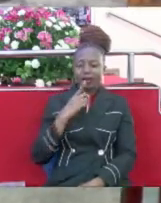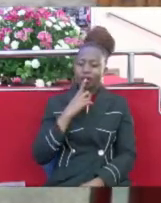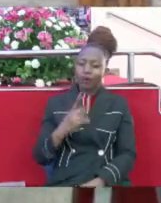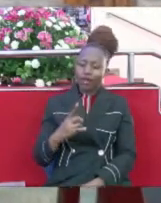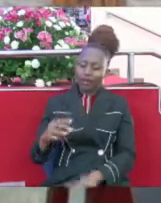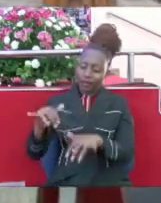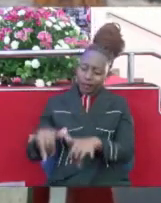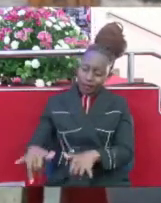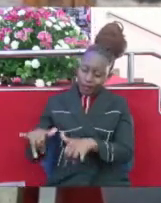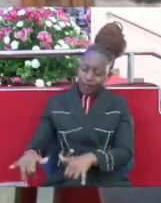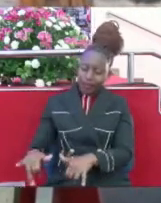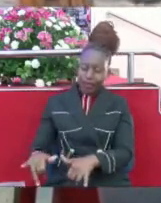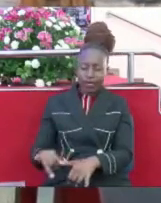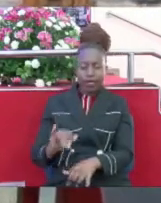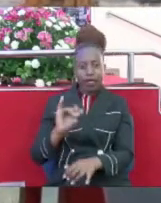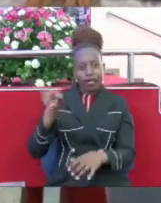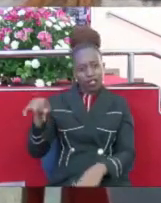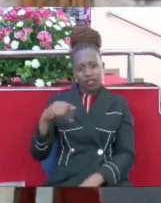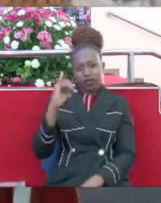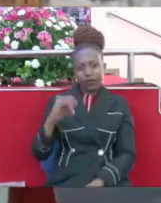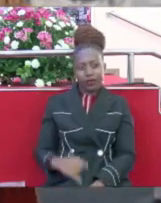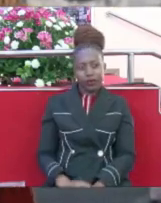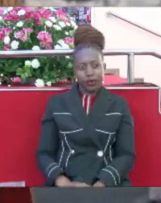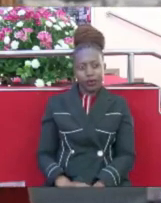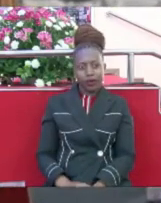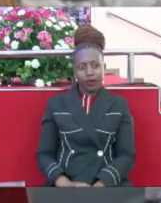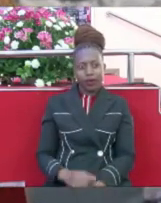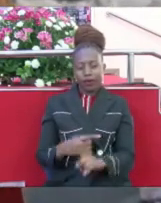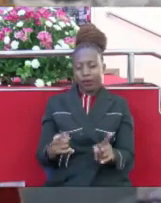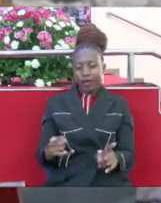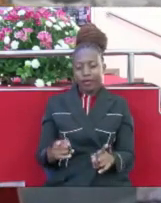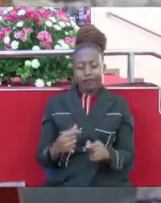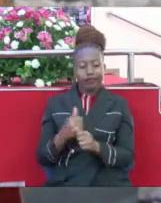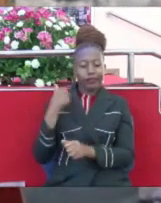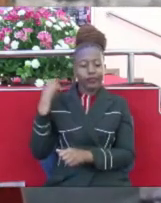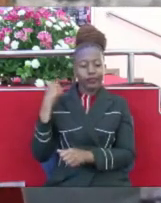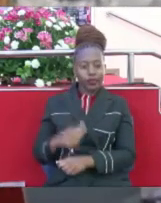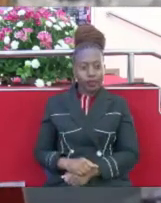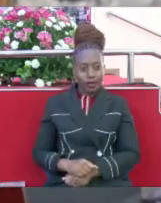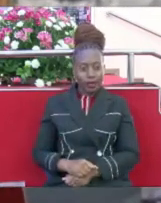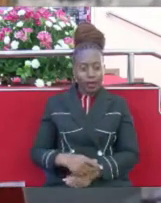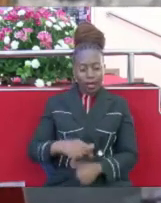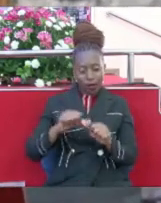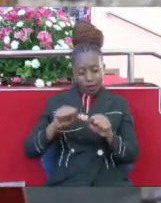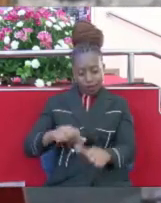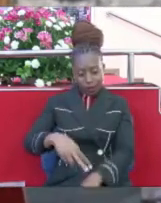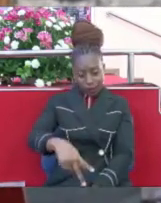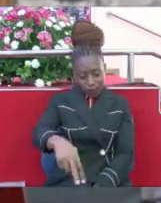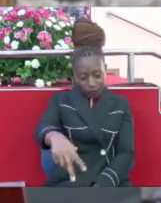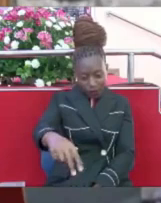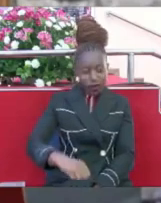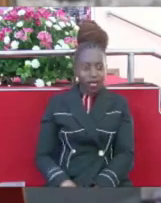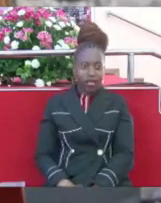But he will not be left in Jericho. He will continue walking. And so they went and they got